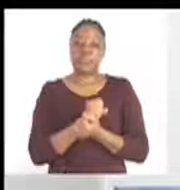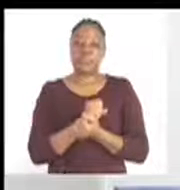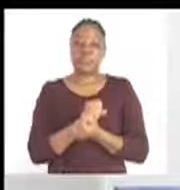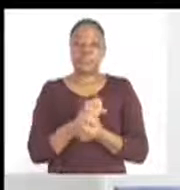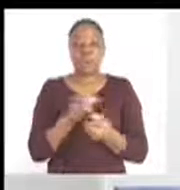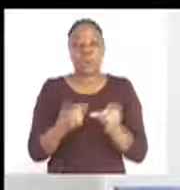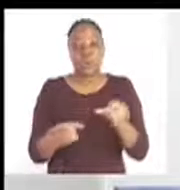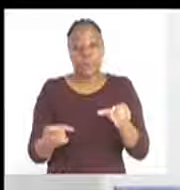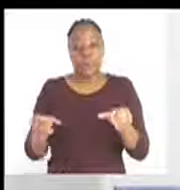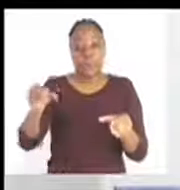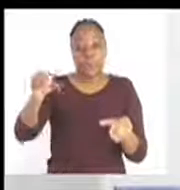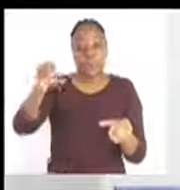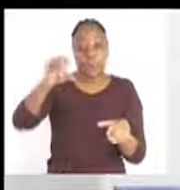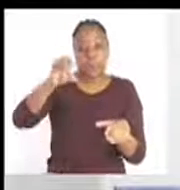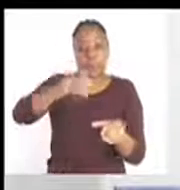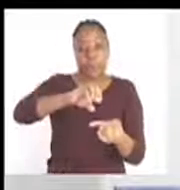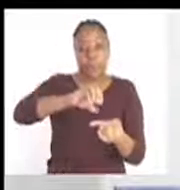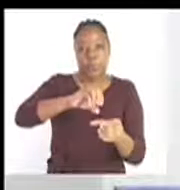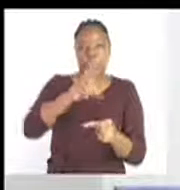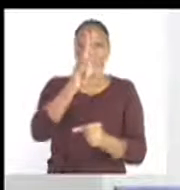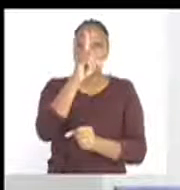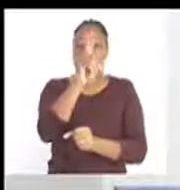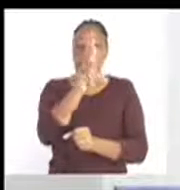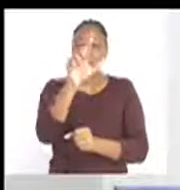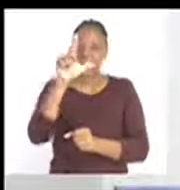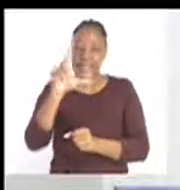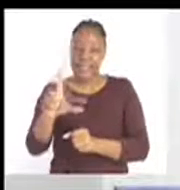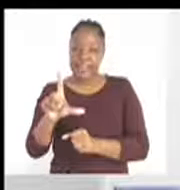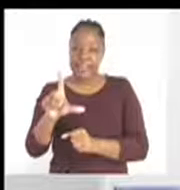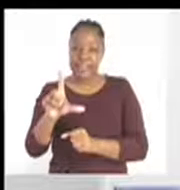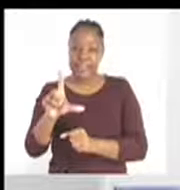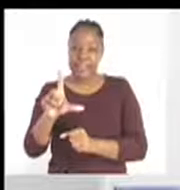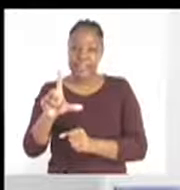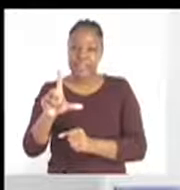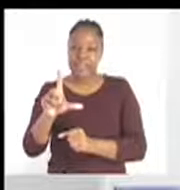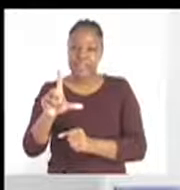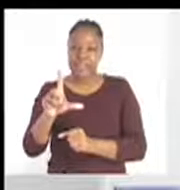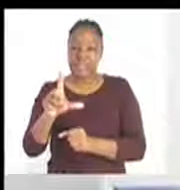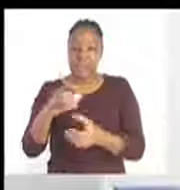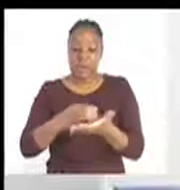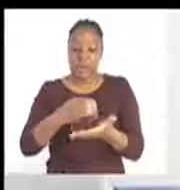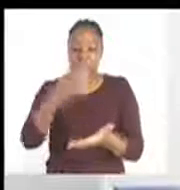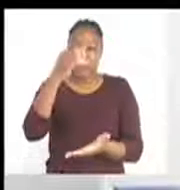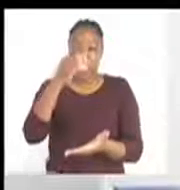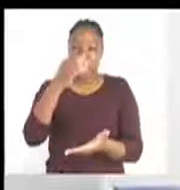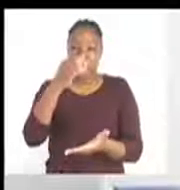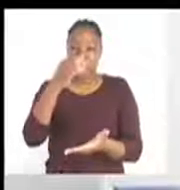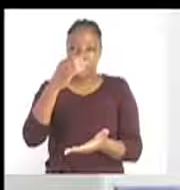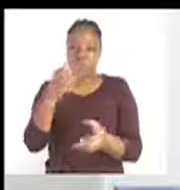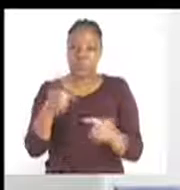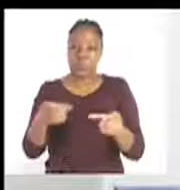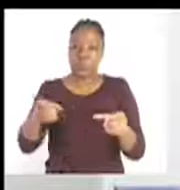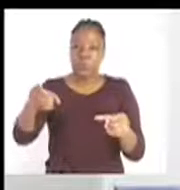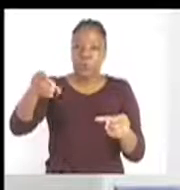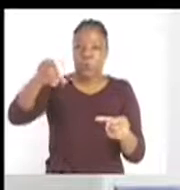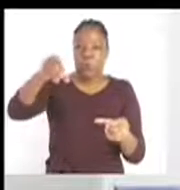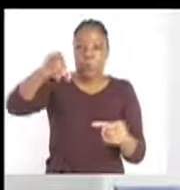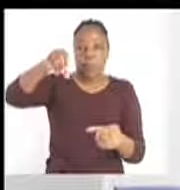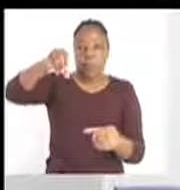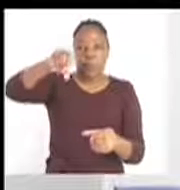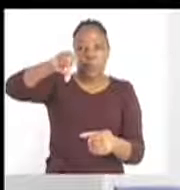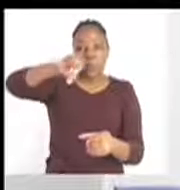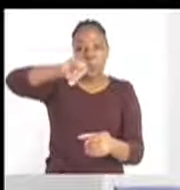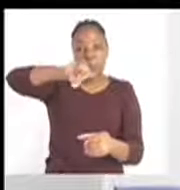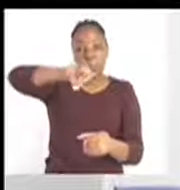going to pour what is in the 1 liter bottle into the 2 liter bottle. Let's go. Hold the bottles,